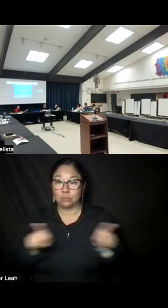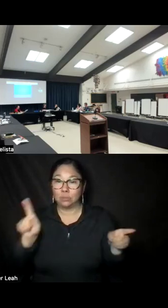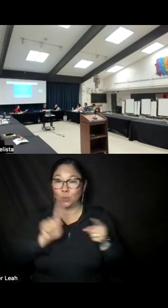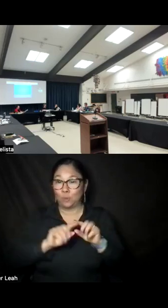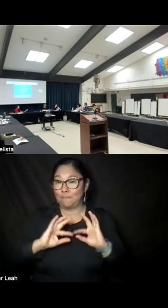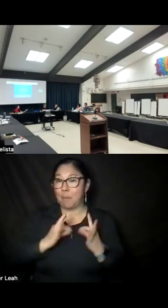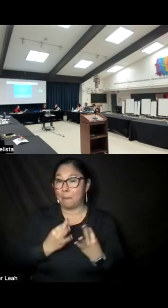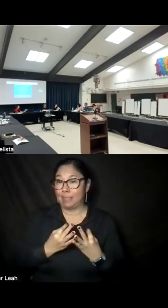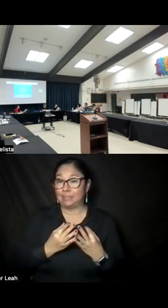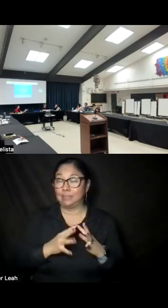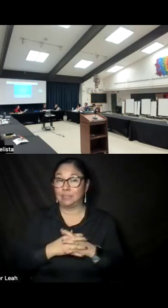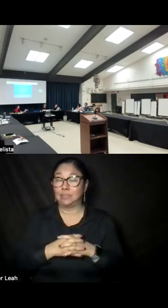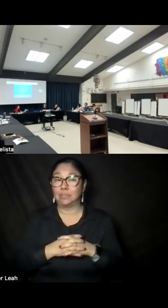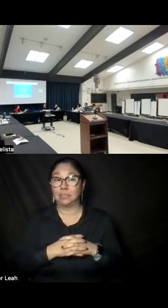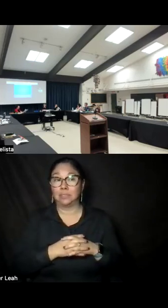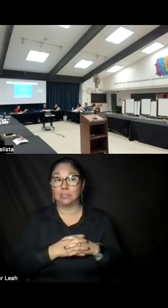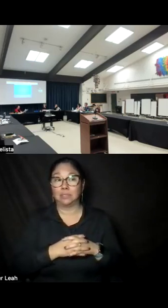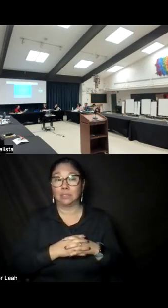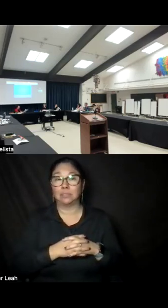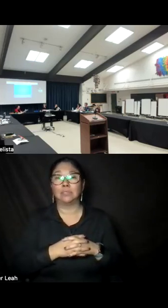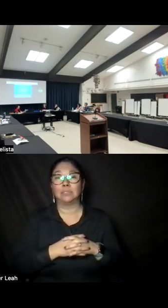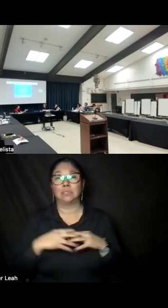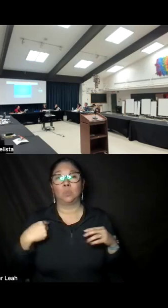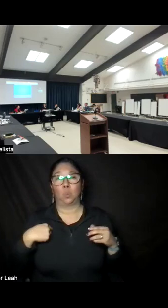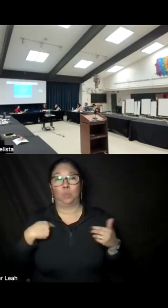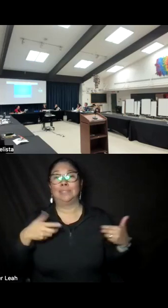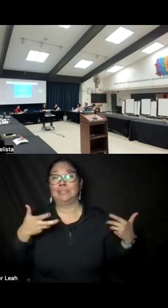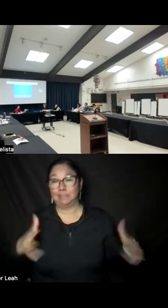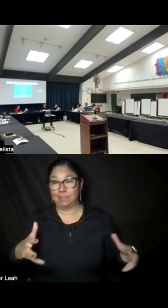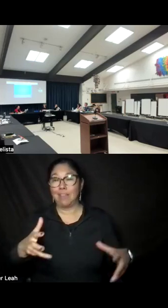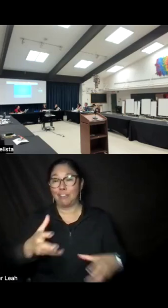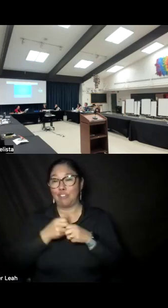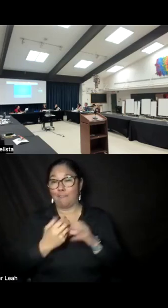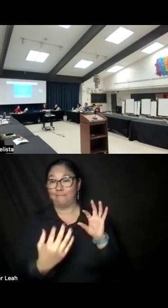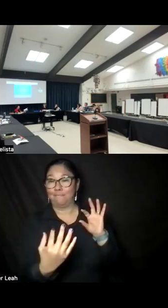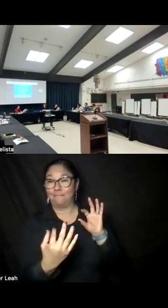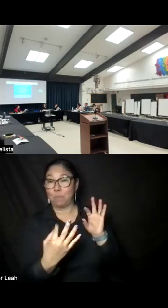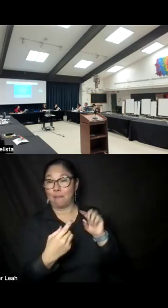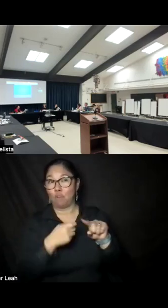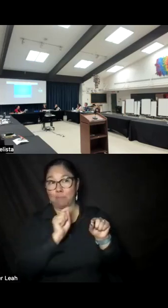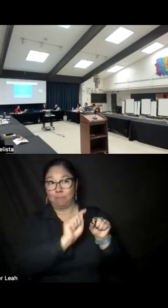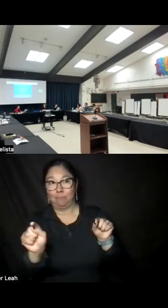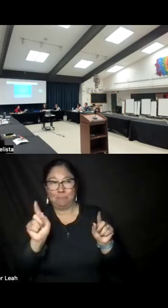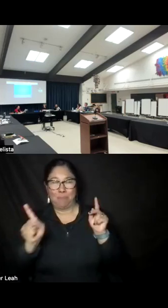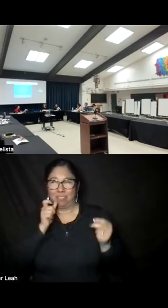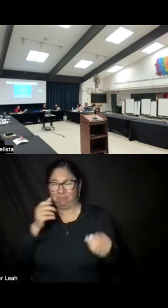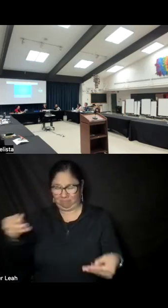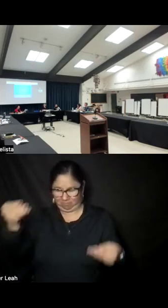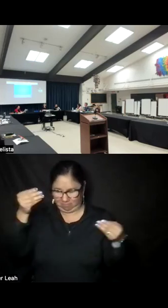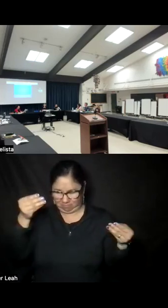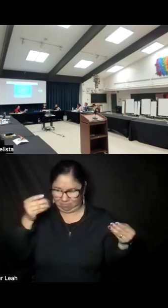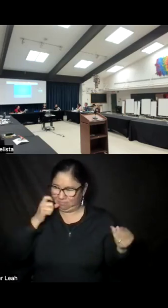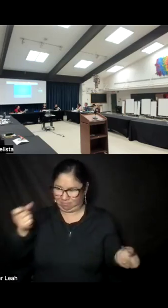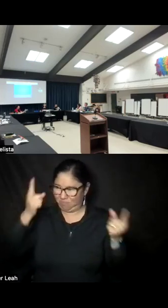families based on feedback that it reads, but nobody understands what we actually